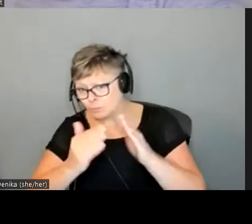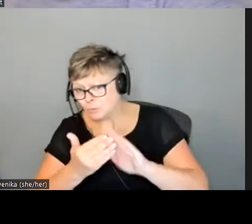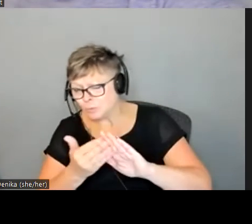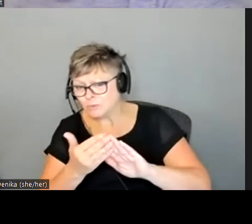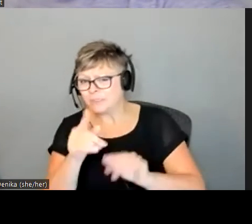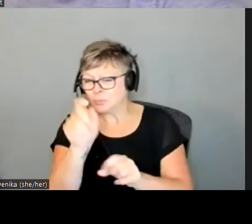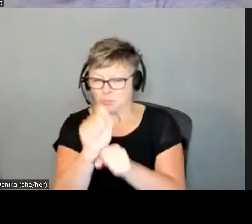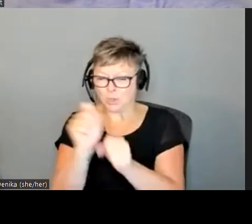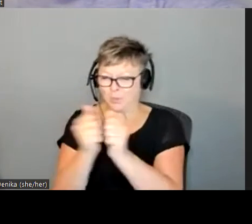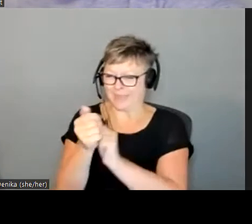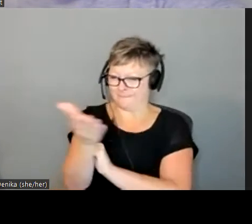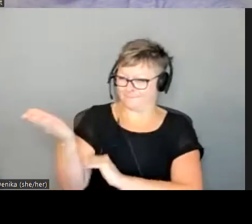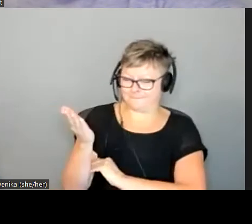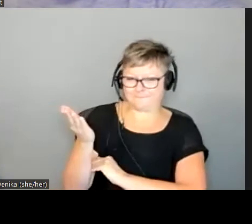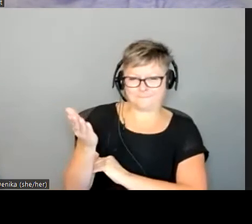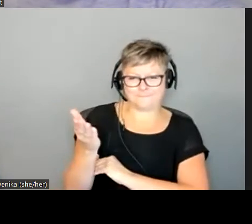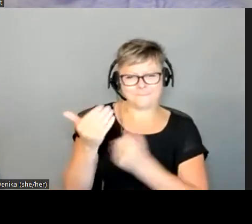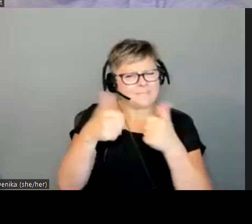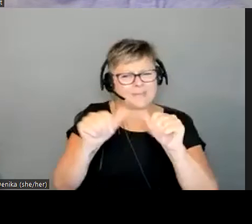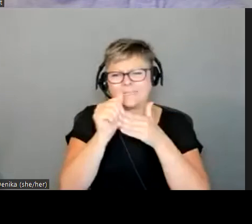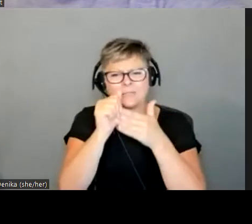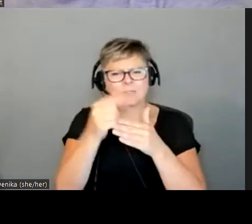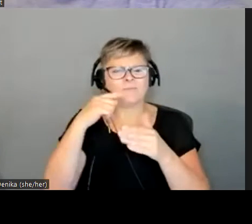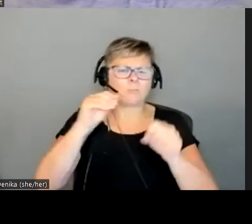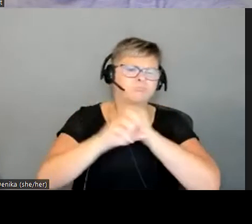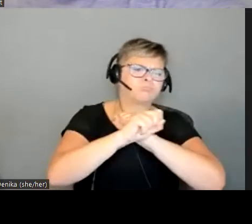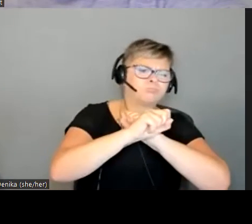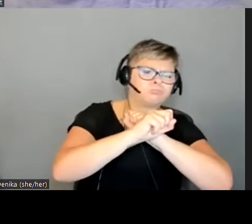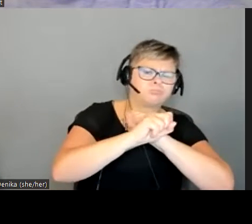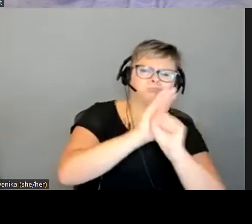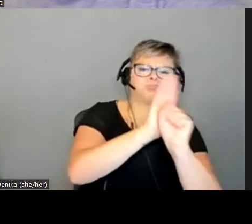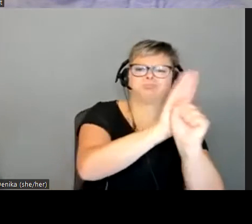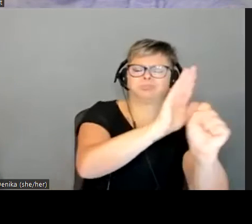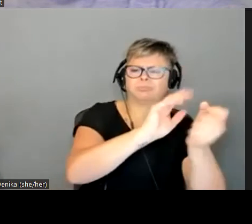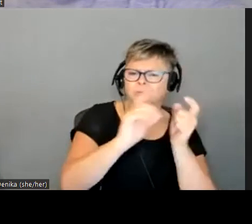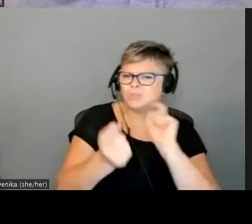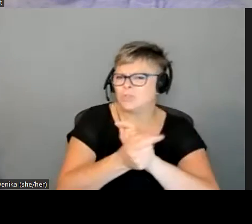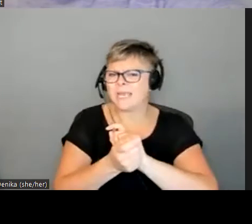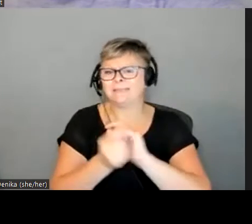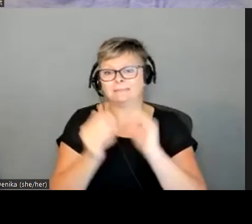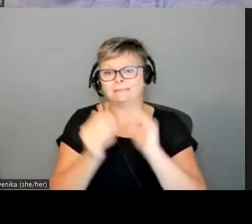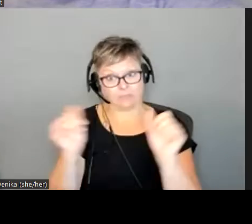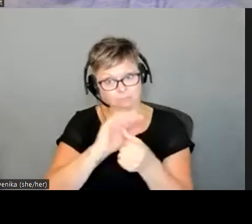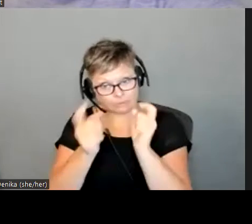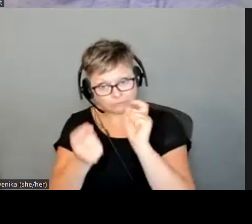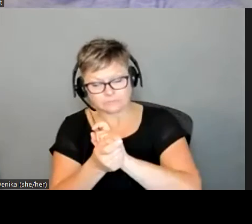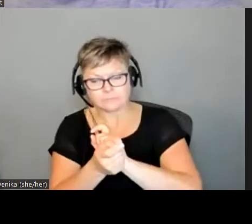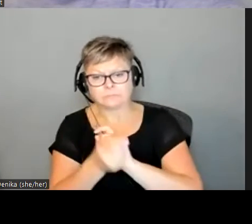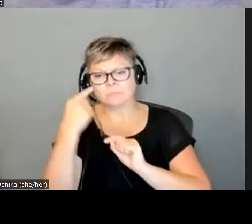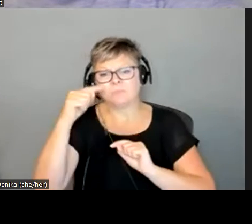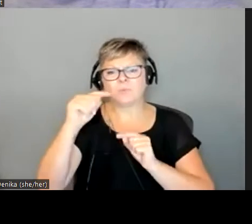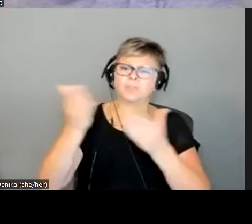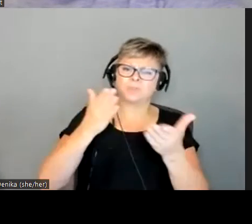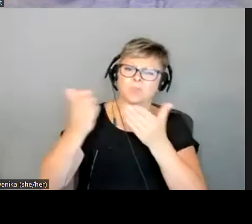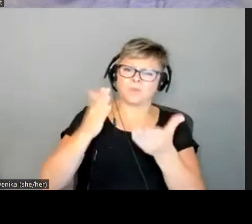of, you know, advocating for more change or systemic changes to ensure the, you know, the services are available